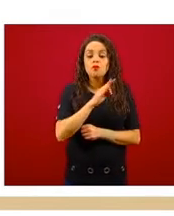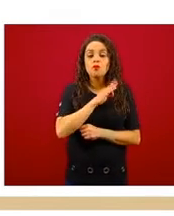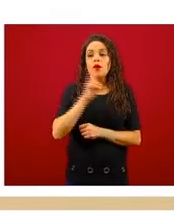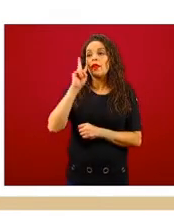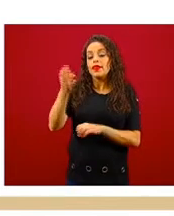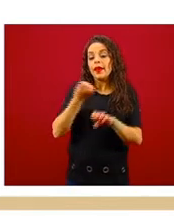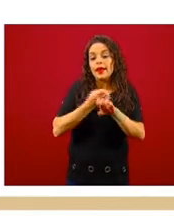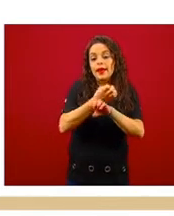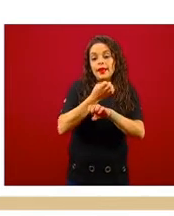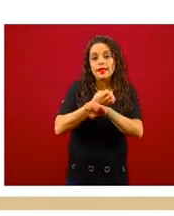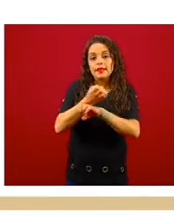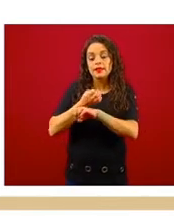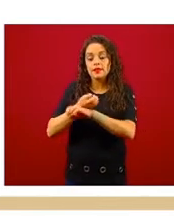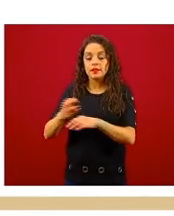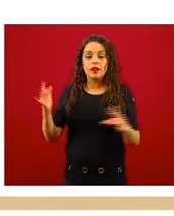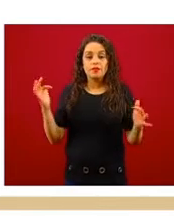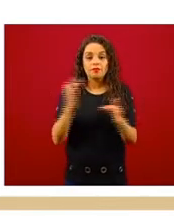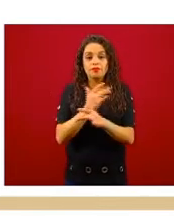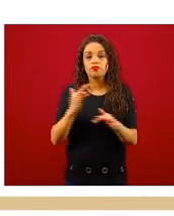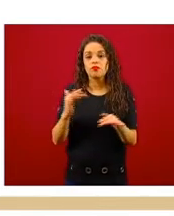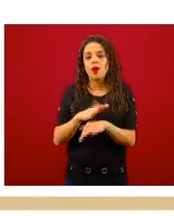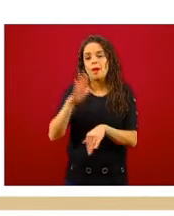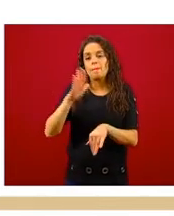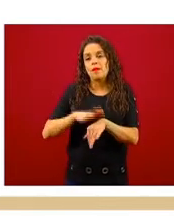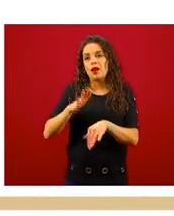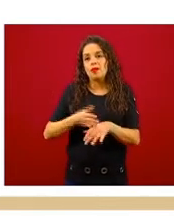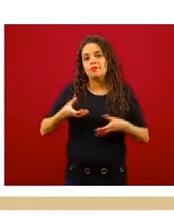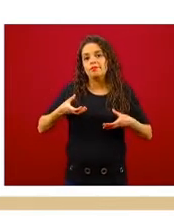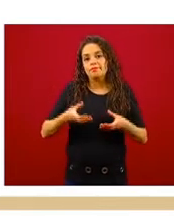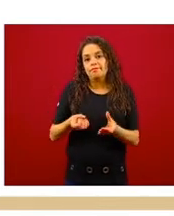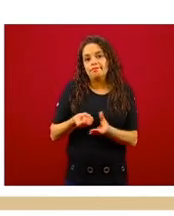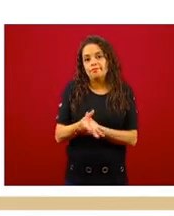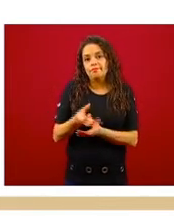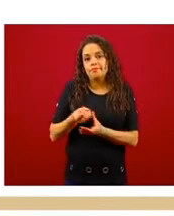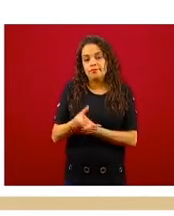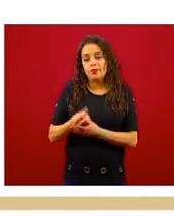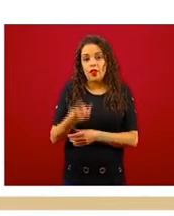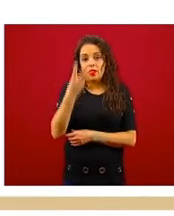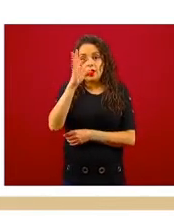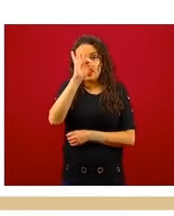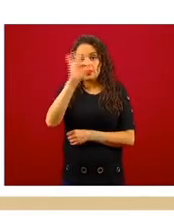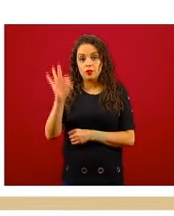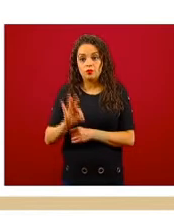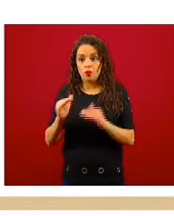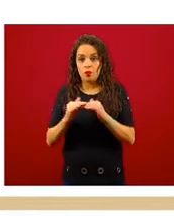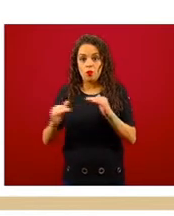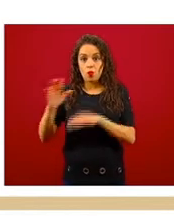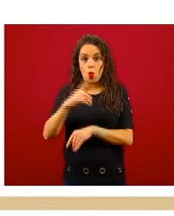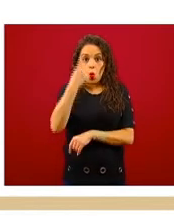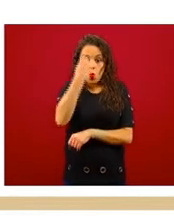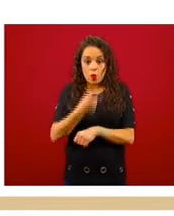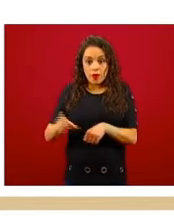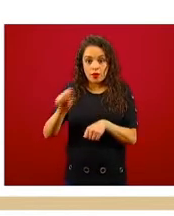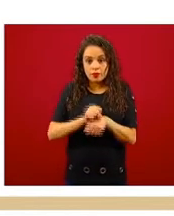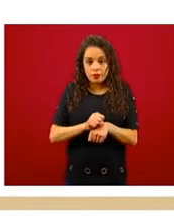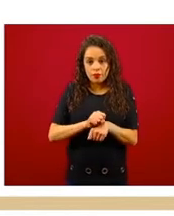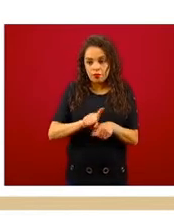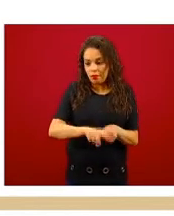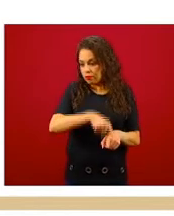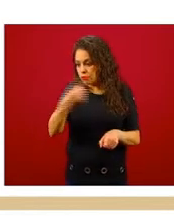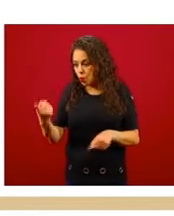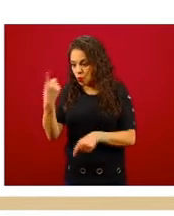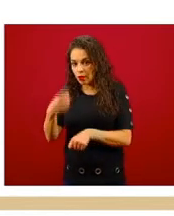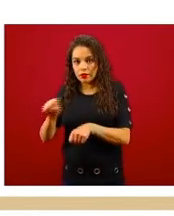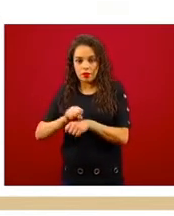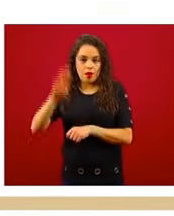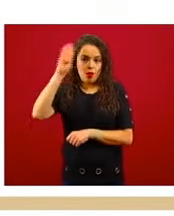bit more, estados but the ones cuya that in movilidad red se are all of incrementó those en un más de states 3% whose de mobility una levels semana a increased la by otra. more than La siguiente, por 3%